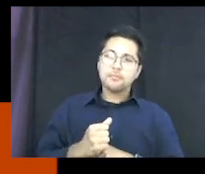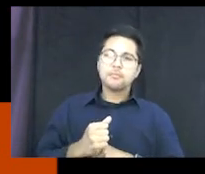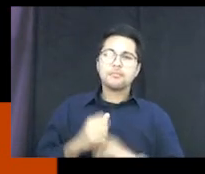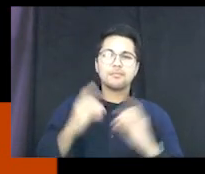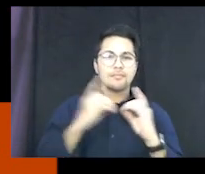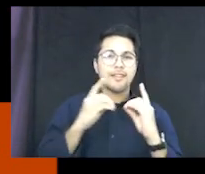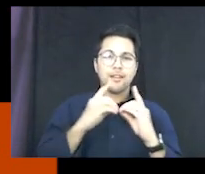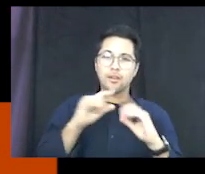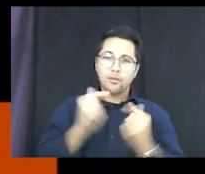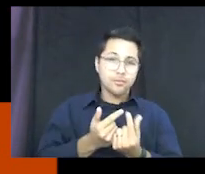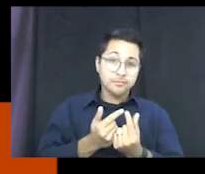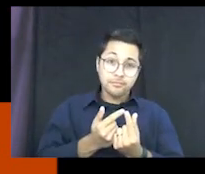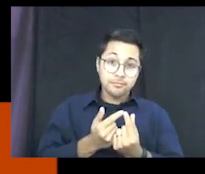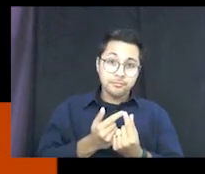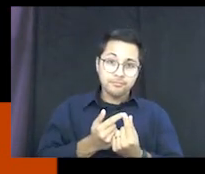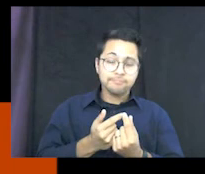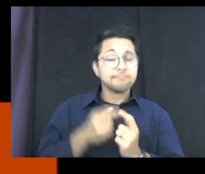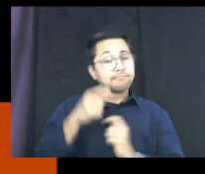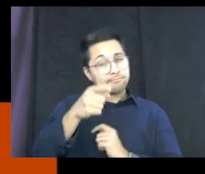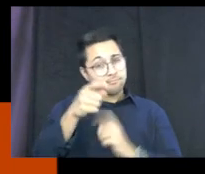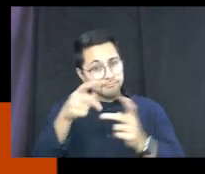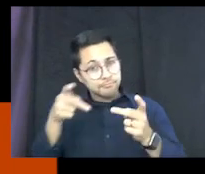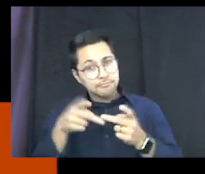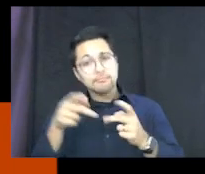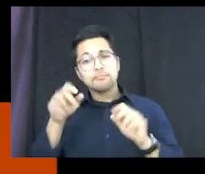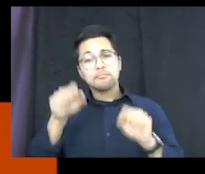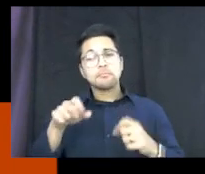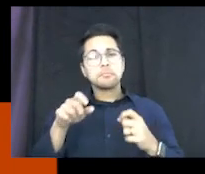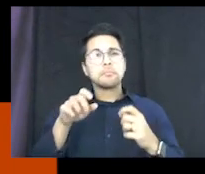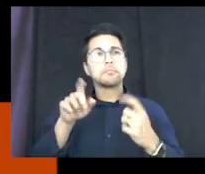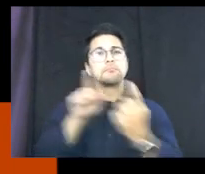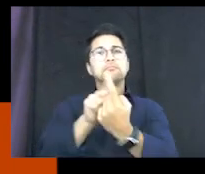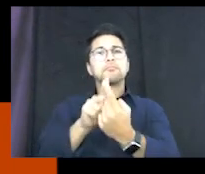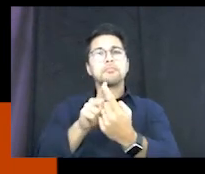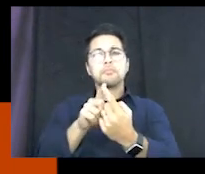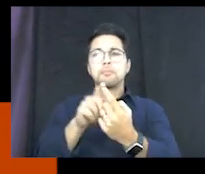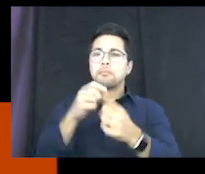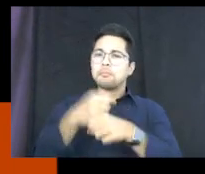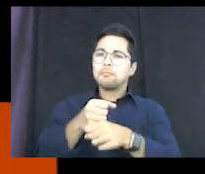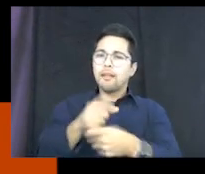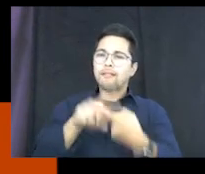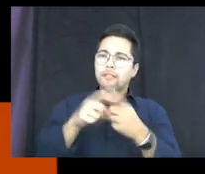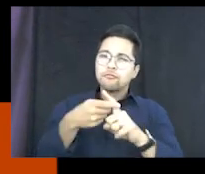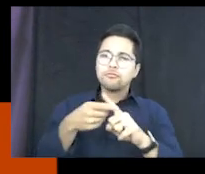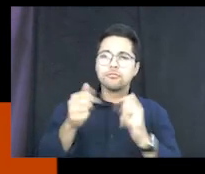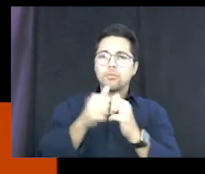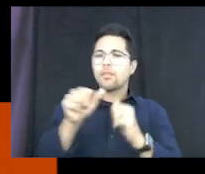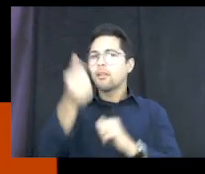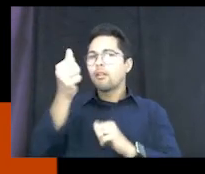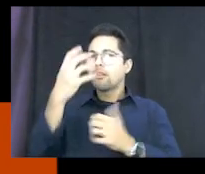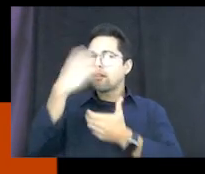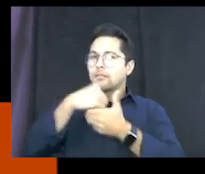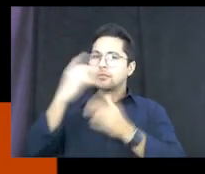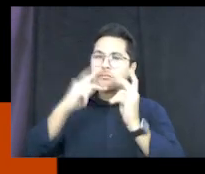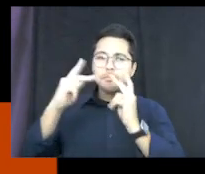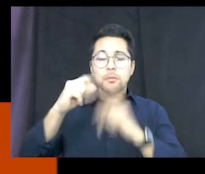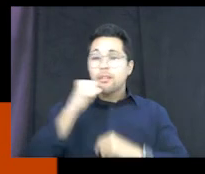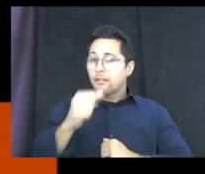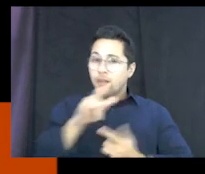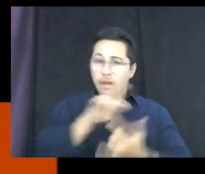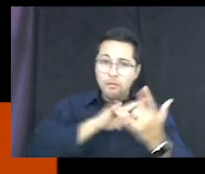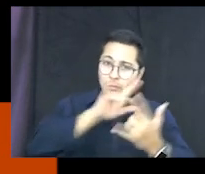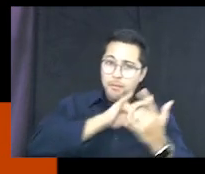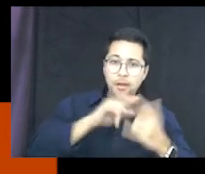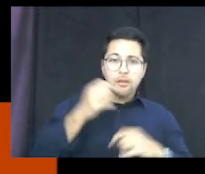groups. They are places to form friendships with other autistic people that are non-romantic and/or